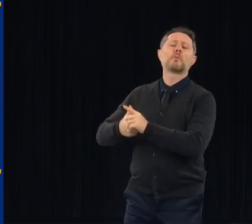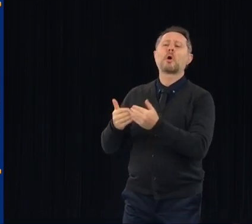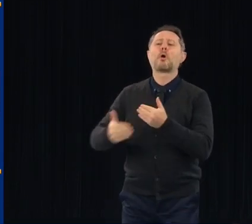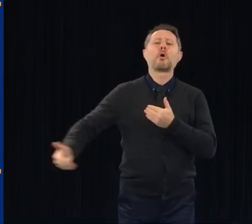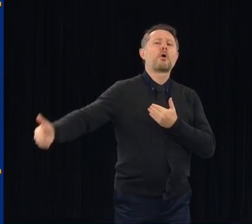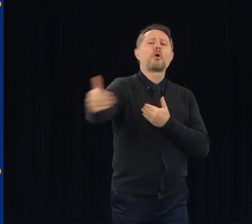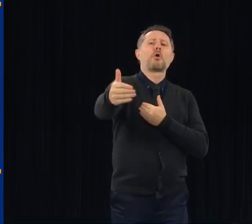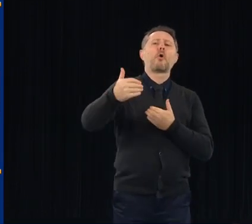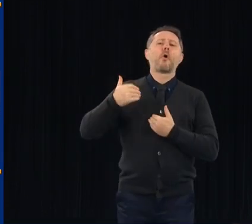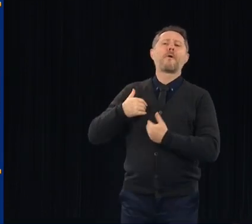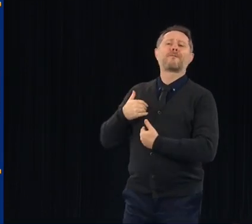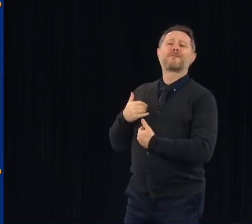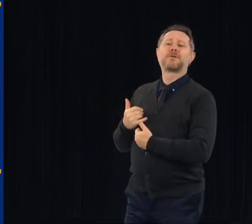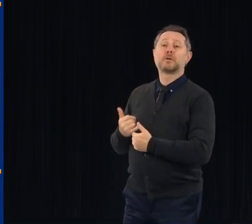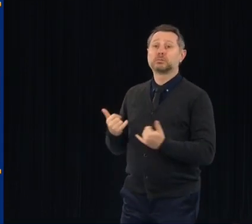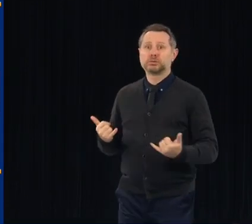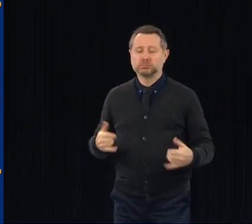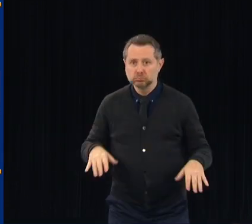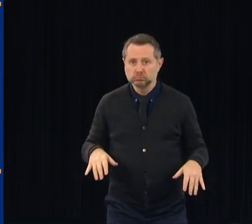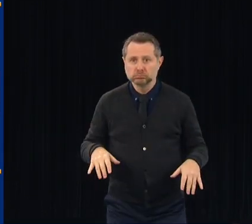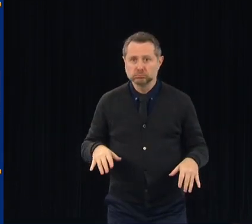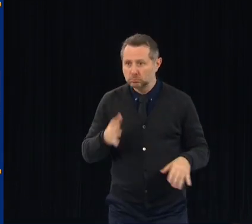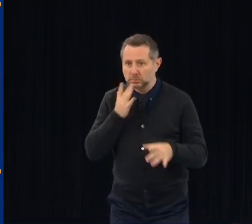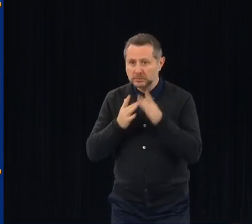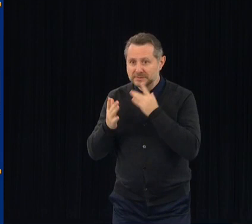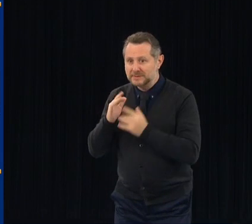or 4 day supply,